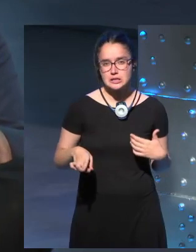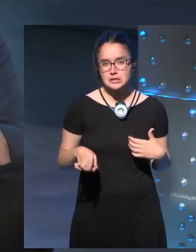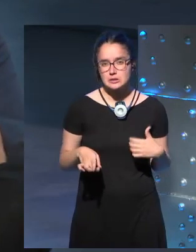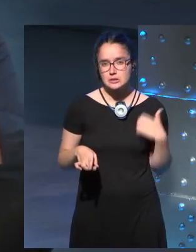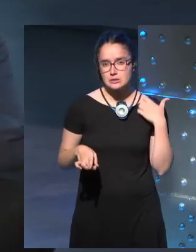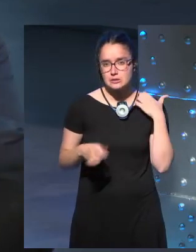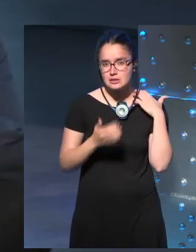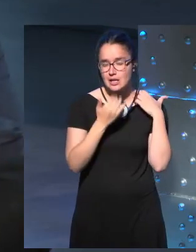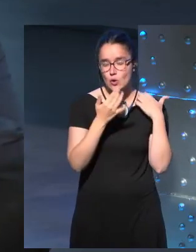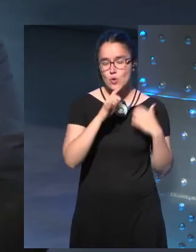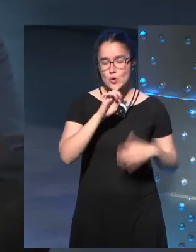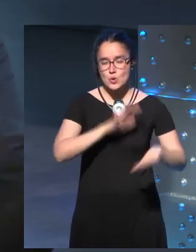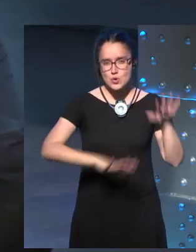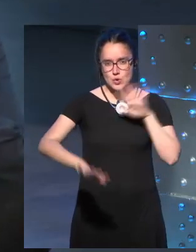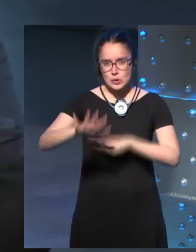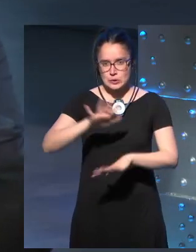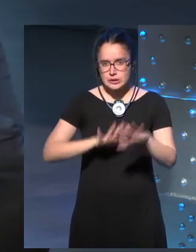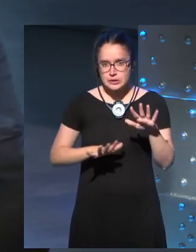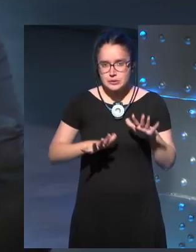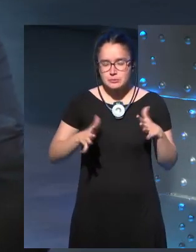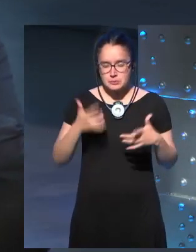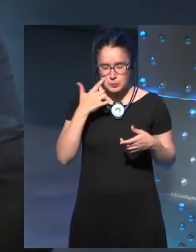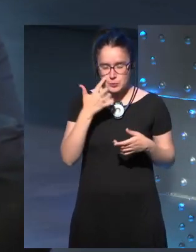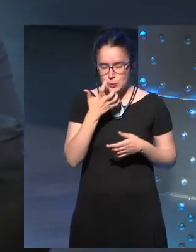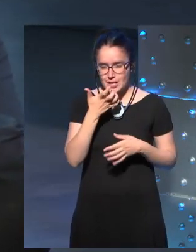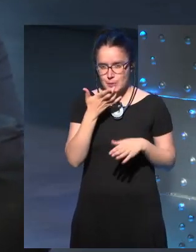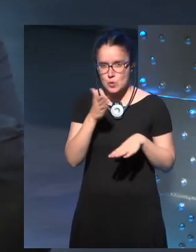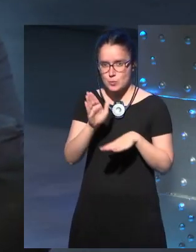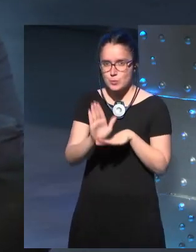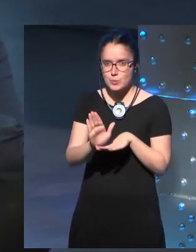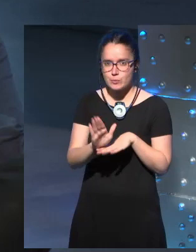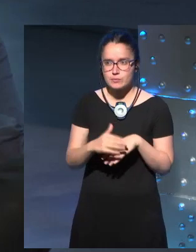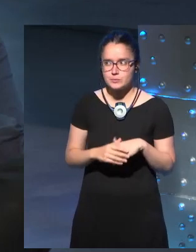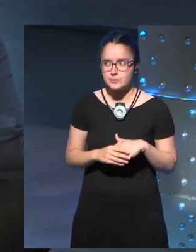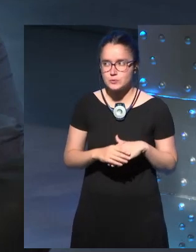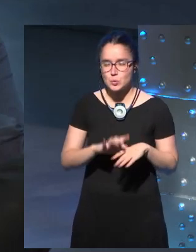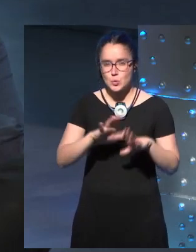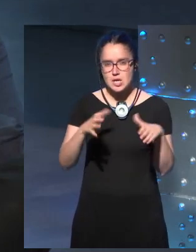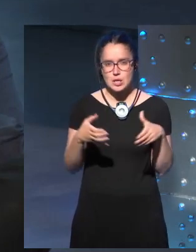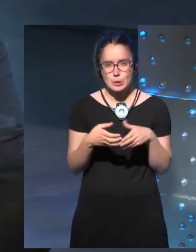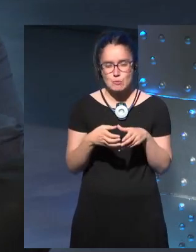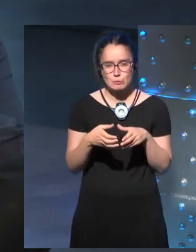complicated thing. Let's take an example of a team,